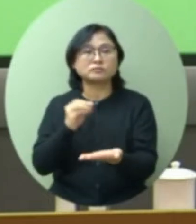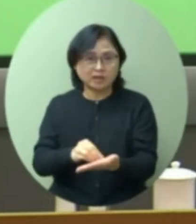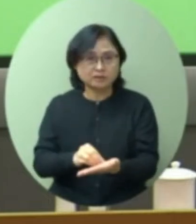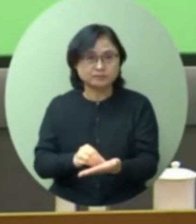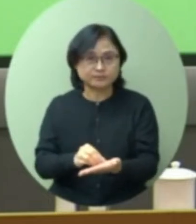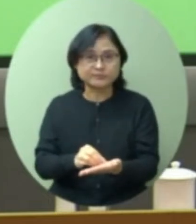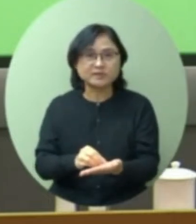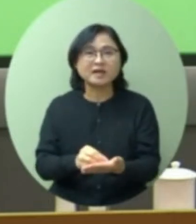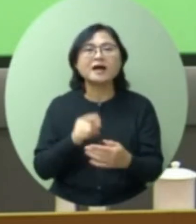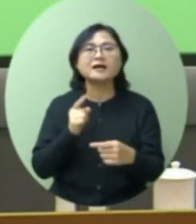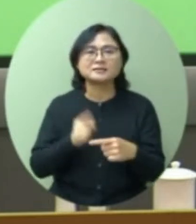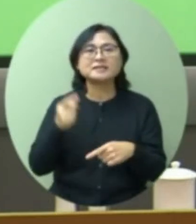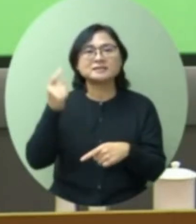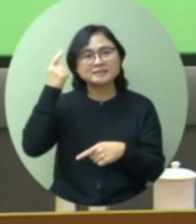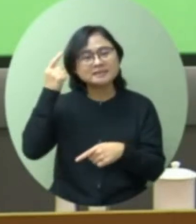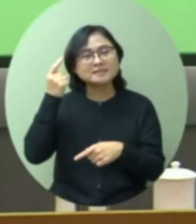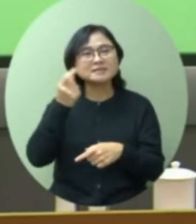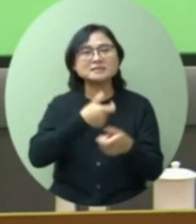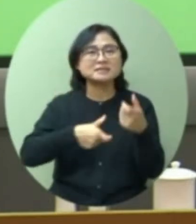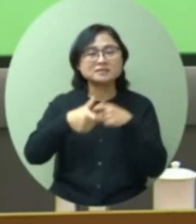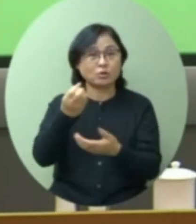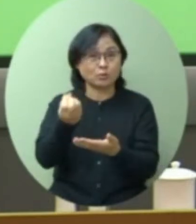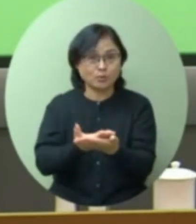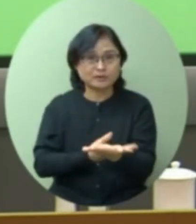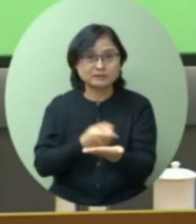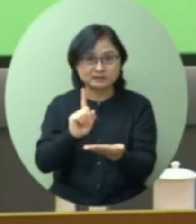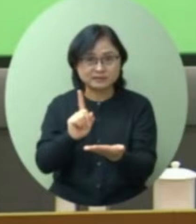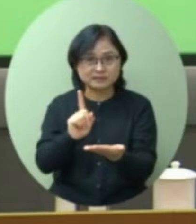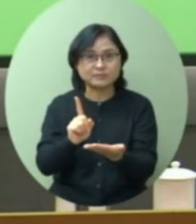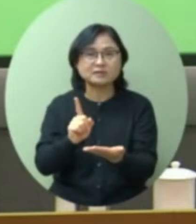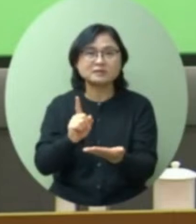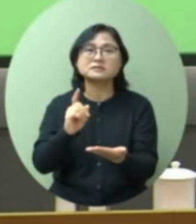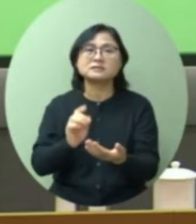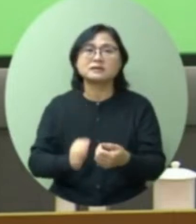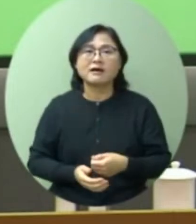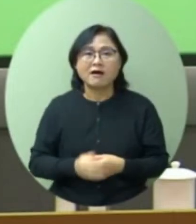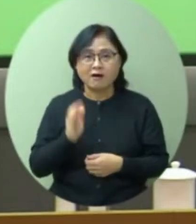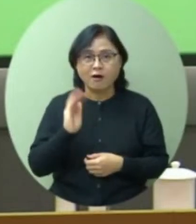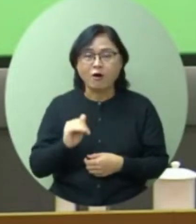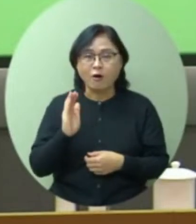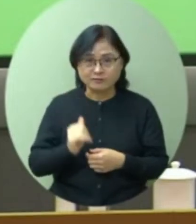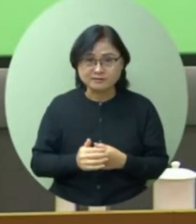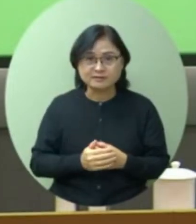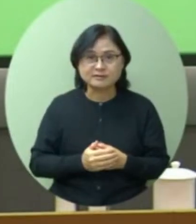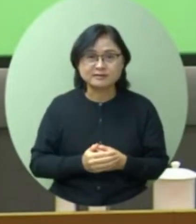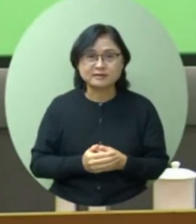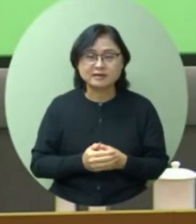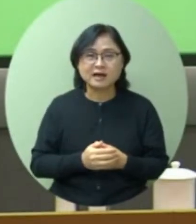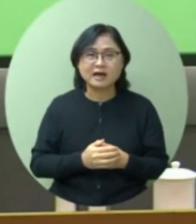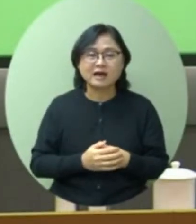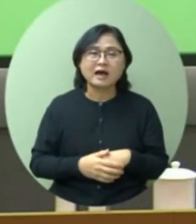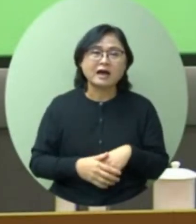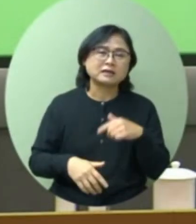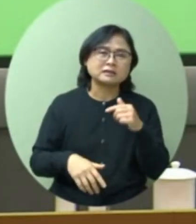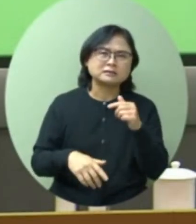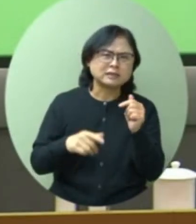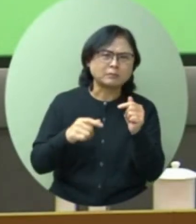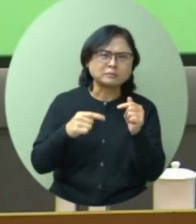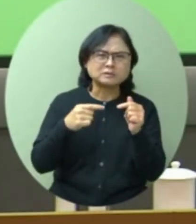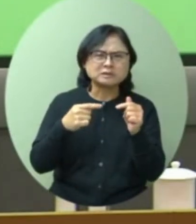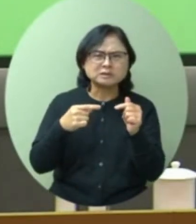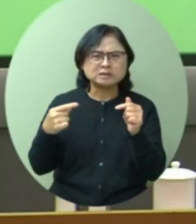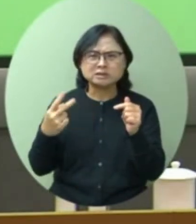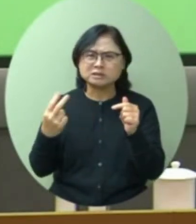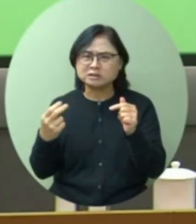that with the new standard set, some companies